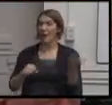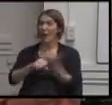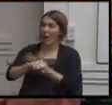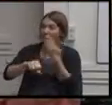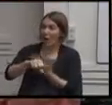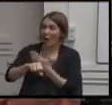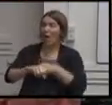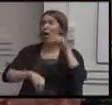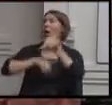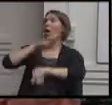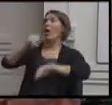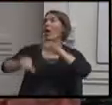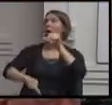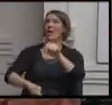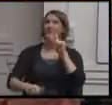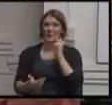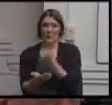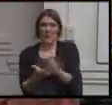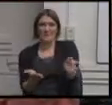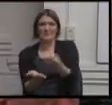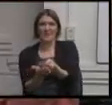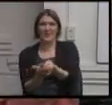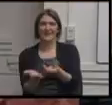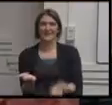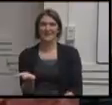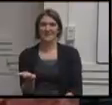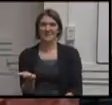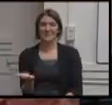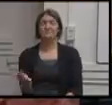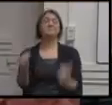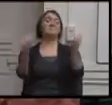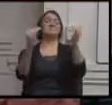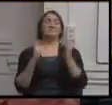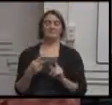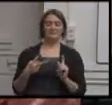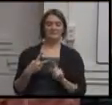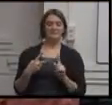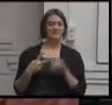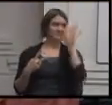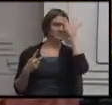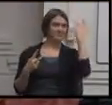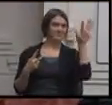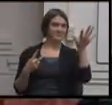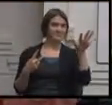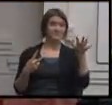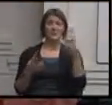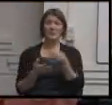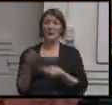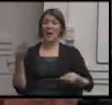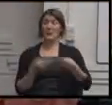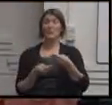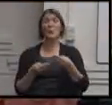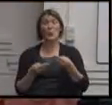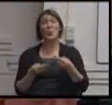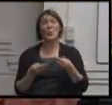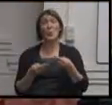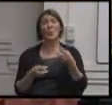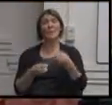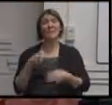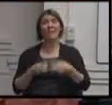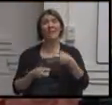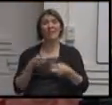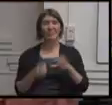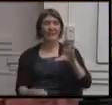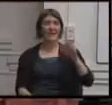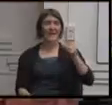$100,000 a few years down the road. As for your budget now, difficult when you get to that capital